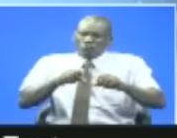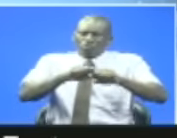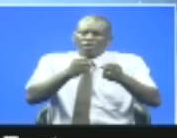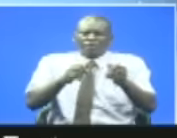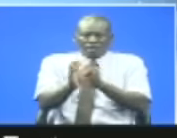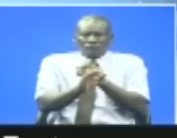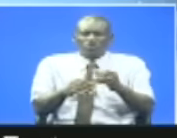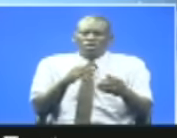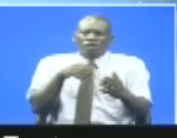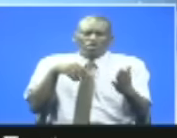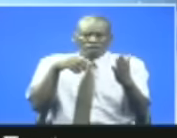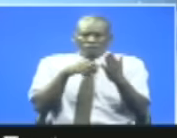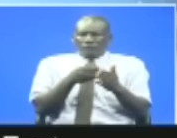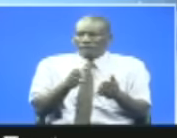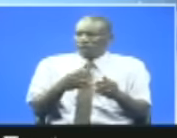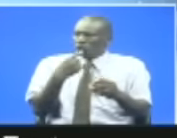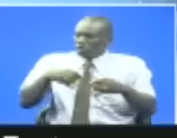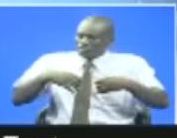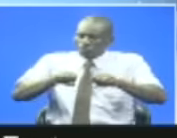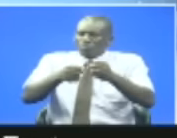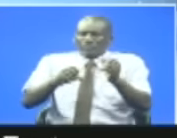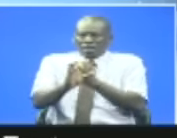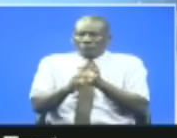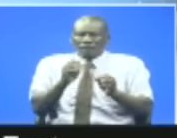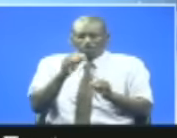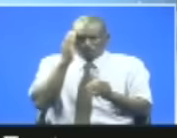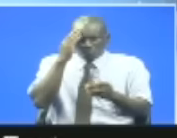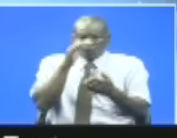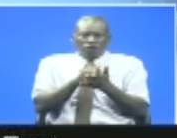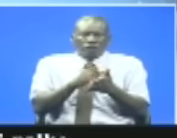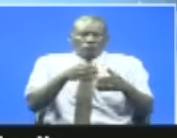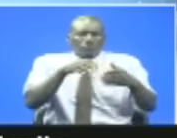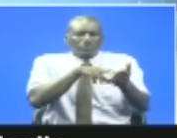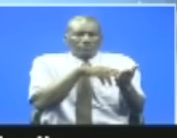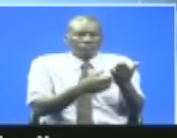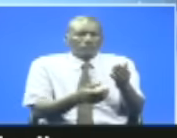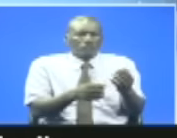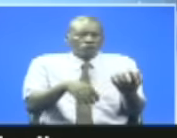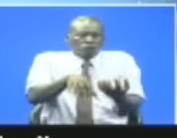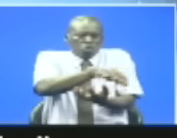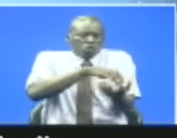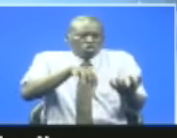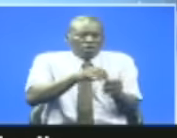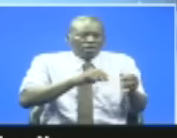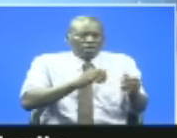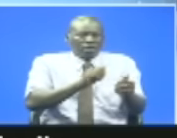the point is. Now hang on, Professor Kagwanja. Who's trying to polarize the country? If you know that you are going to lose the game, you scrub the game. This